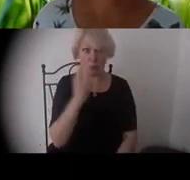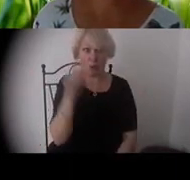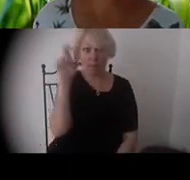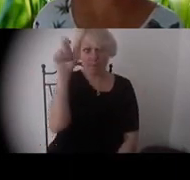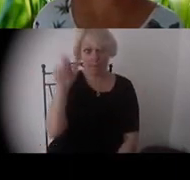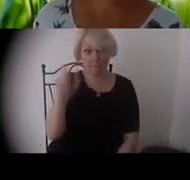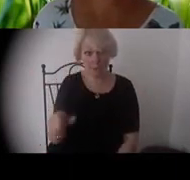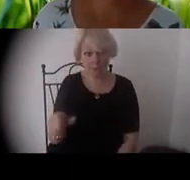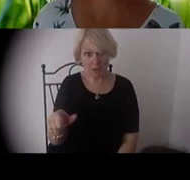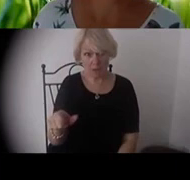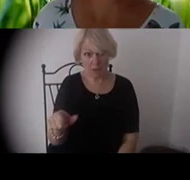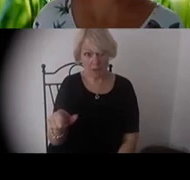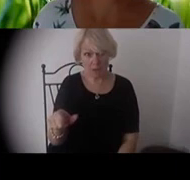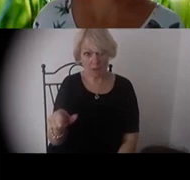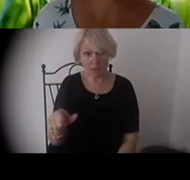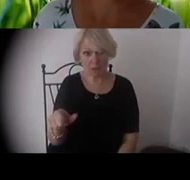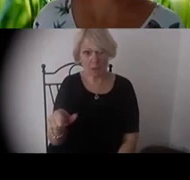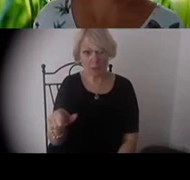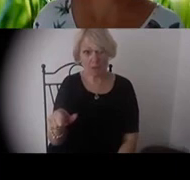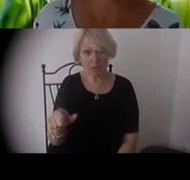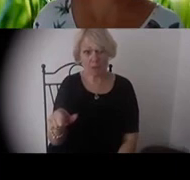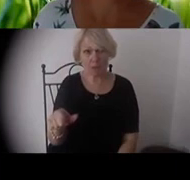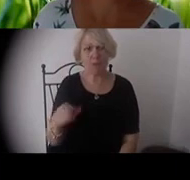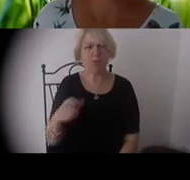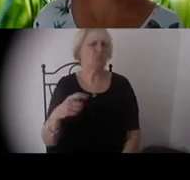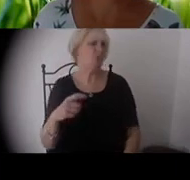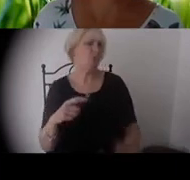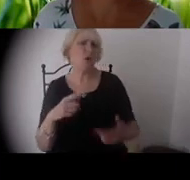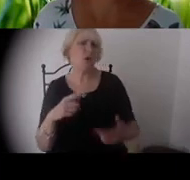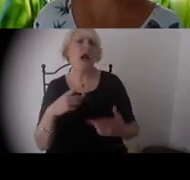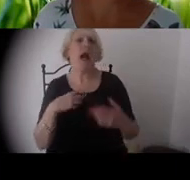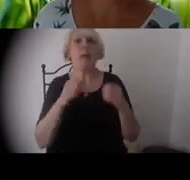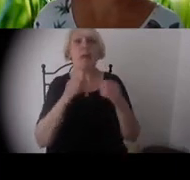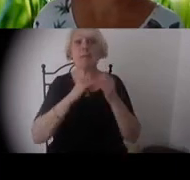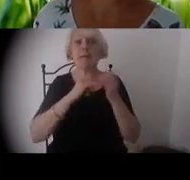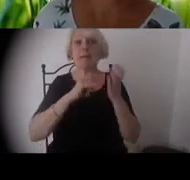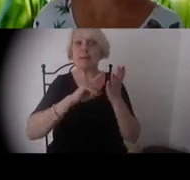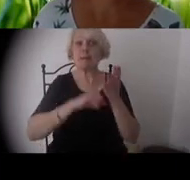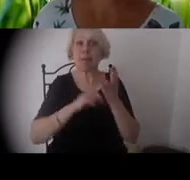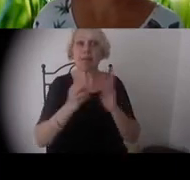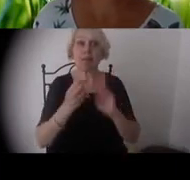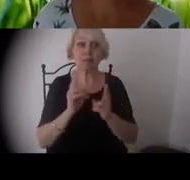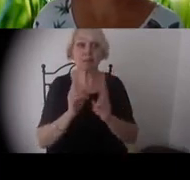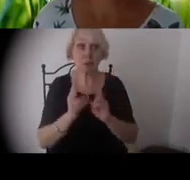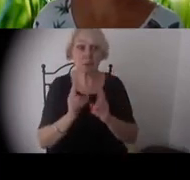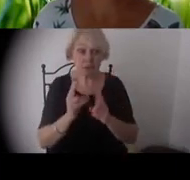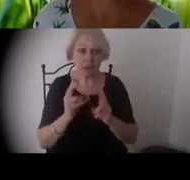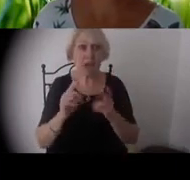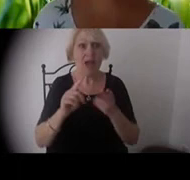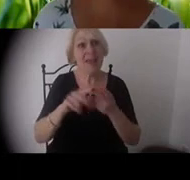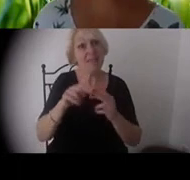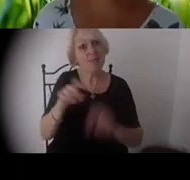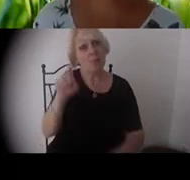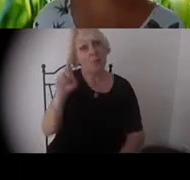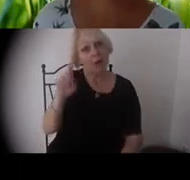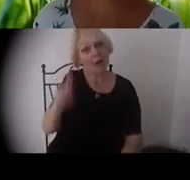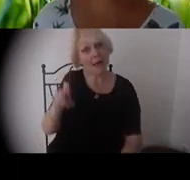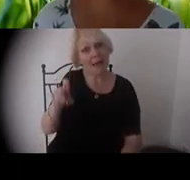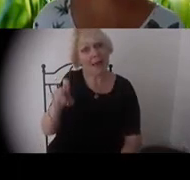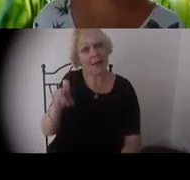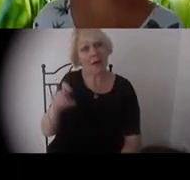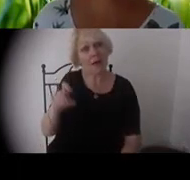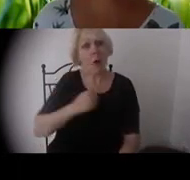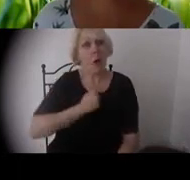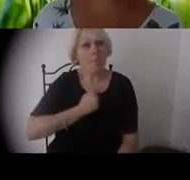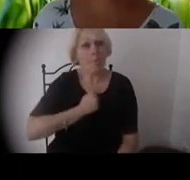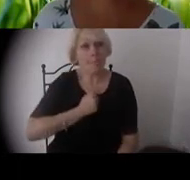whoever's particular of interest to you, and the BSL interpreter. If you click on their picture, on